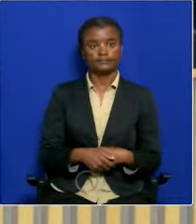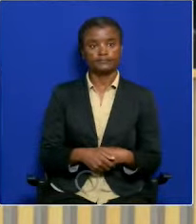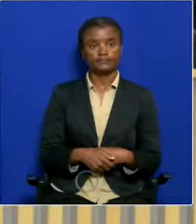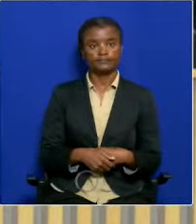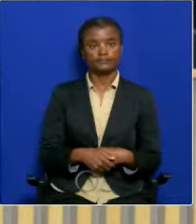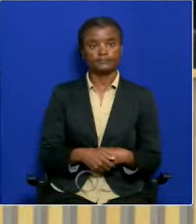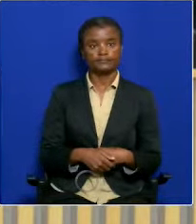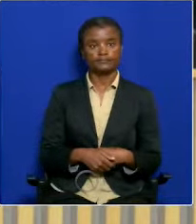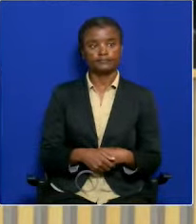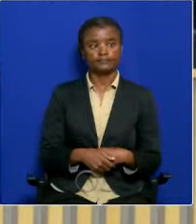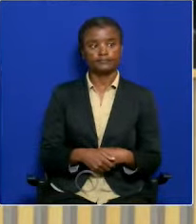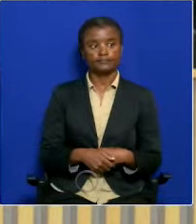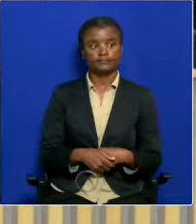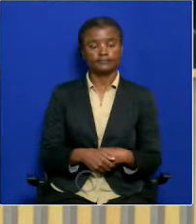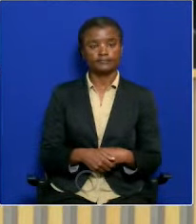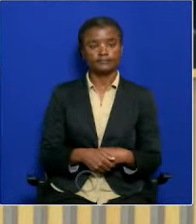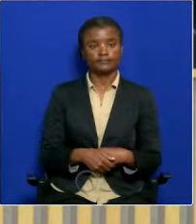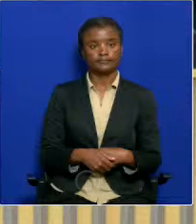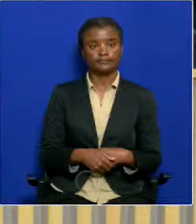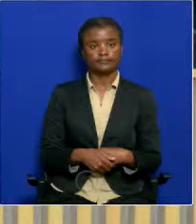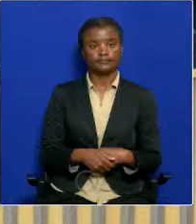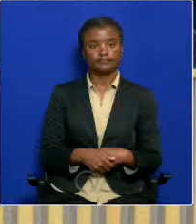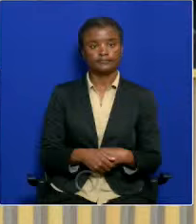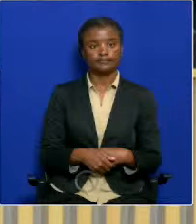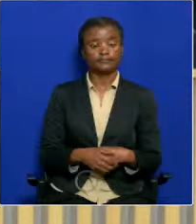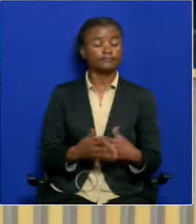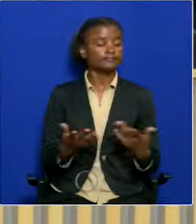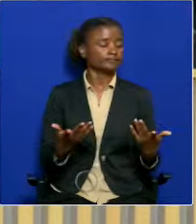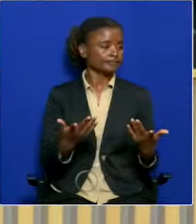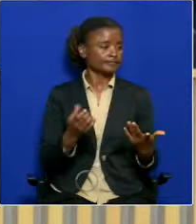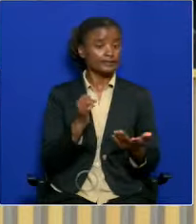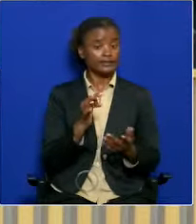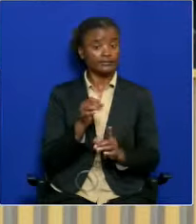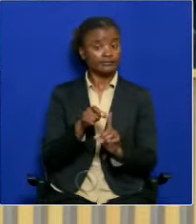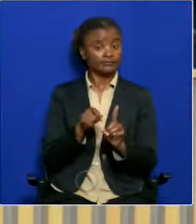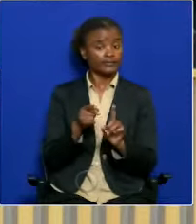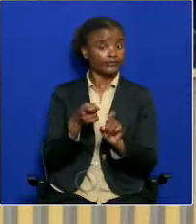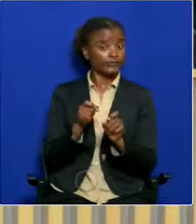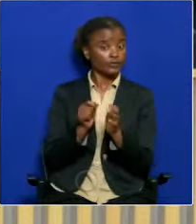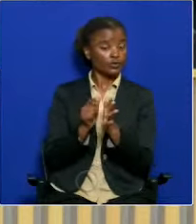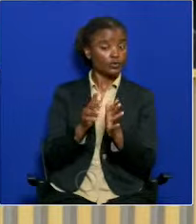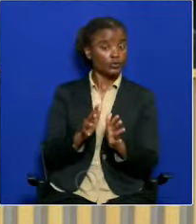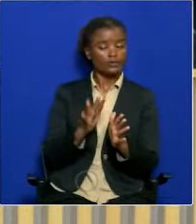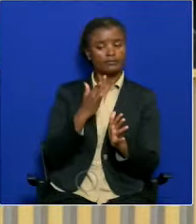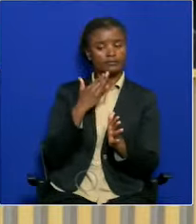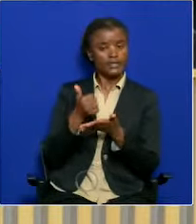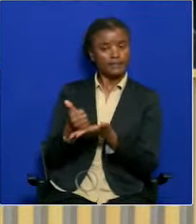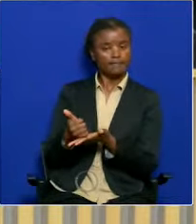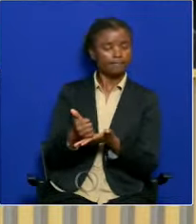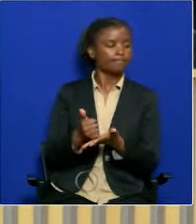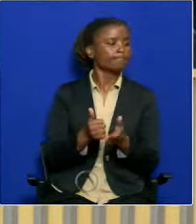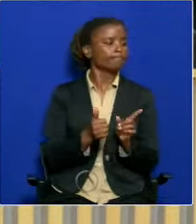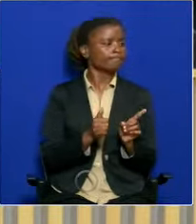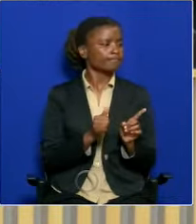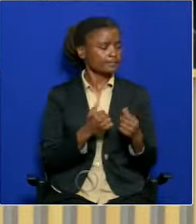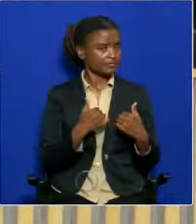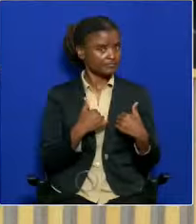Perhaps if someone from the attorneys can just assist. It's at the beginning. Towards the end of the file, Towards the end. General, towards the